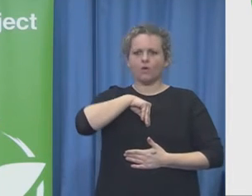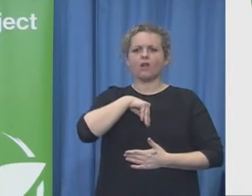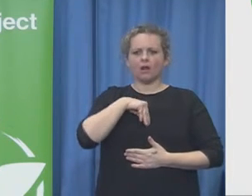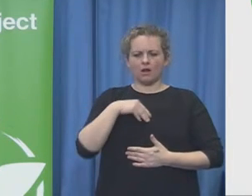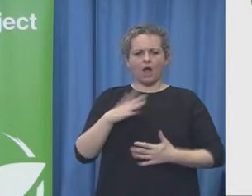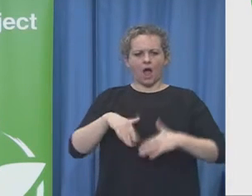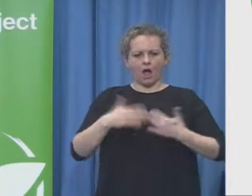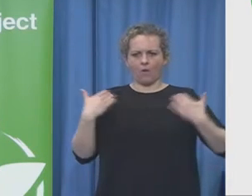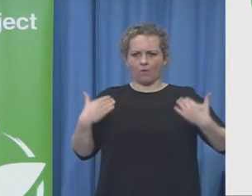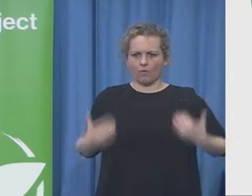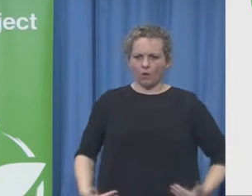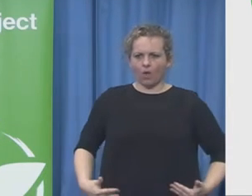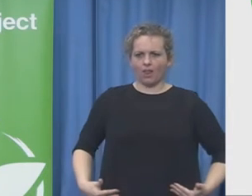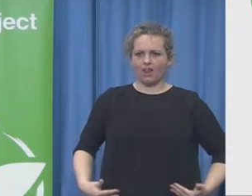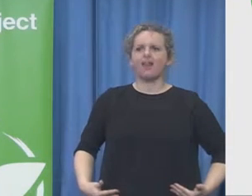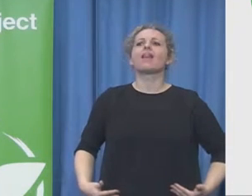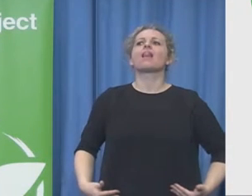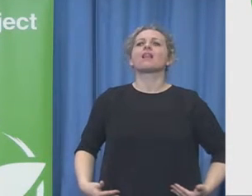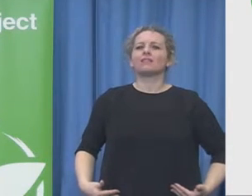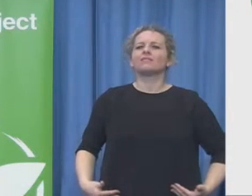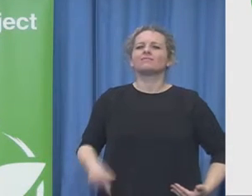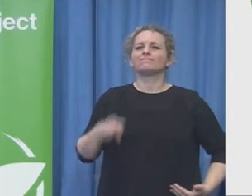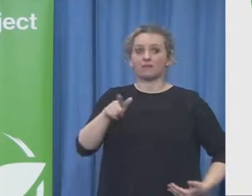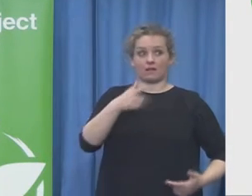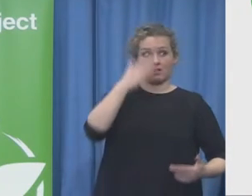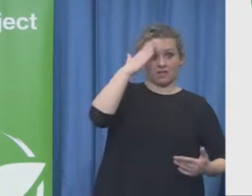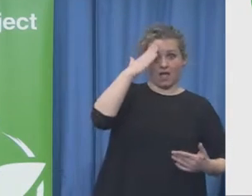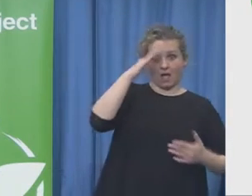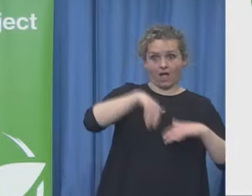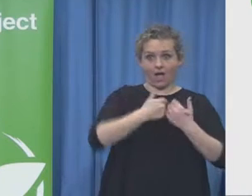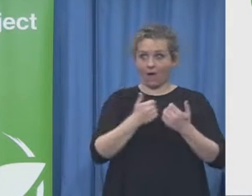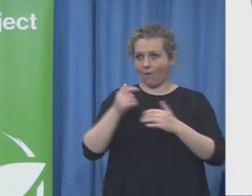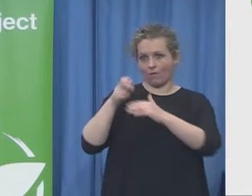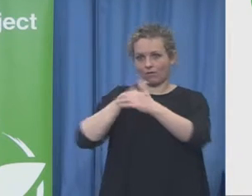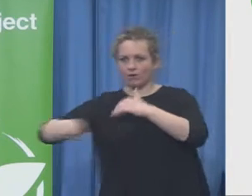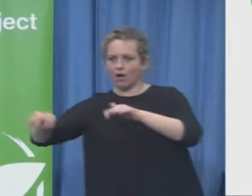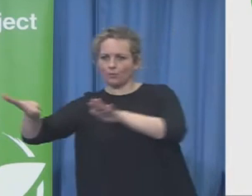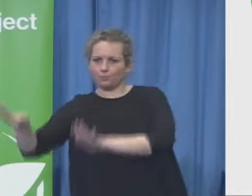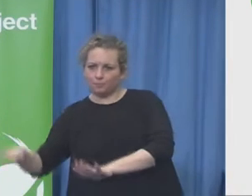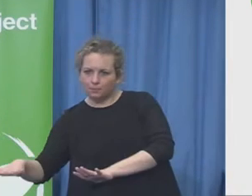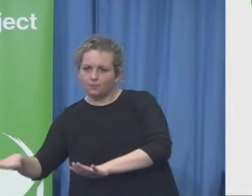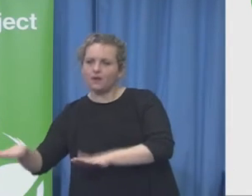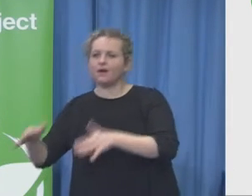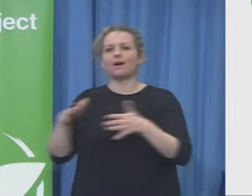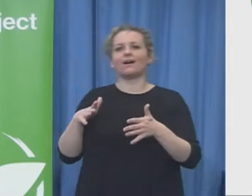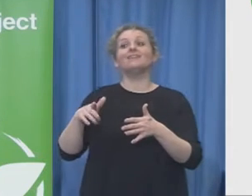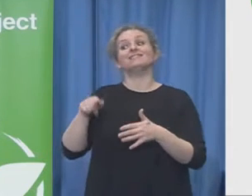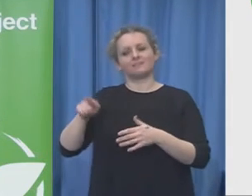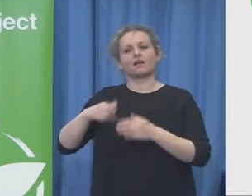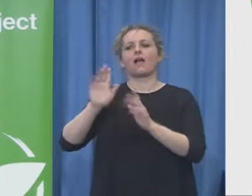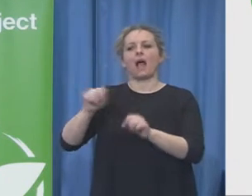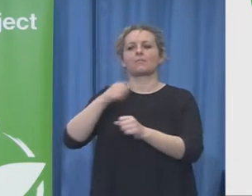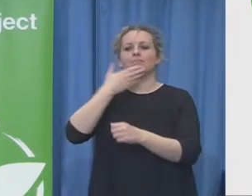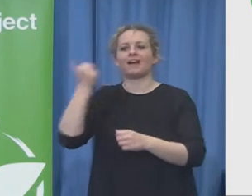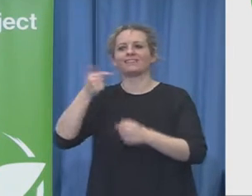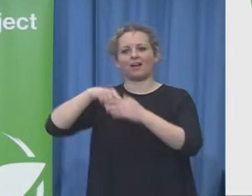organizations with happier staff, less staff turnover, less burnout.